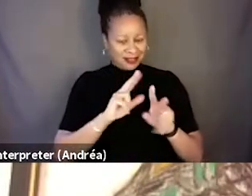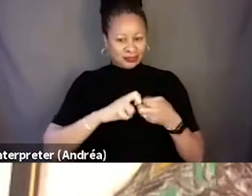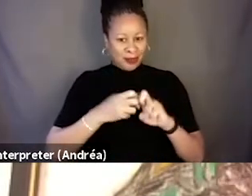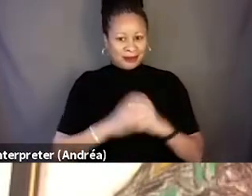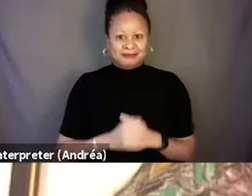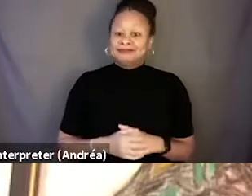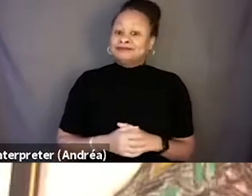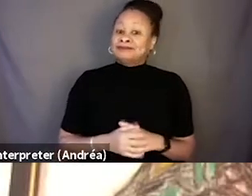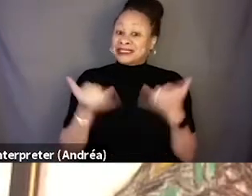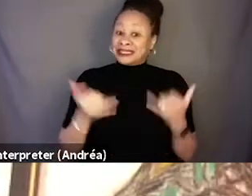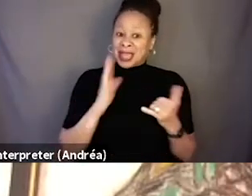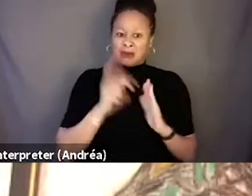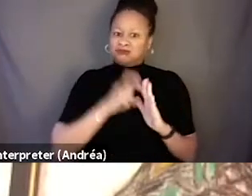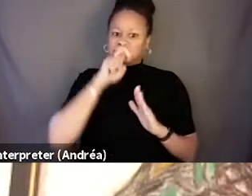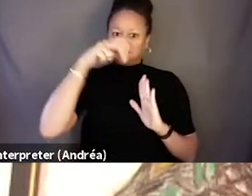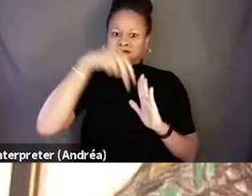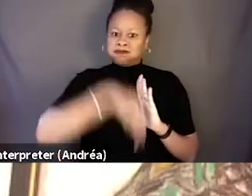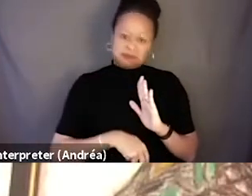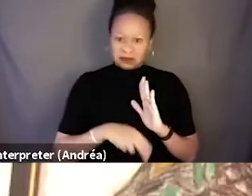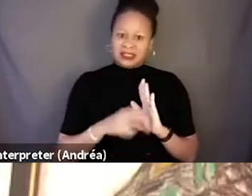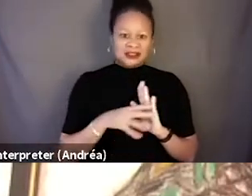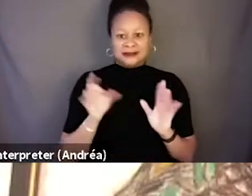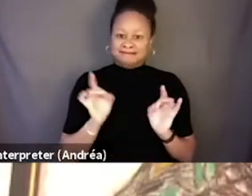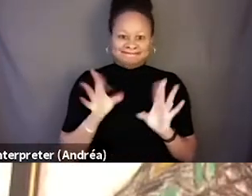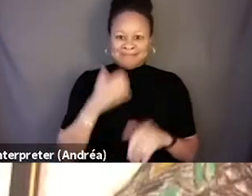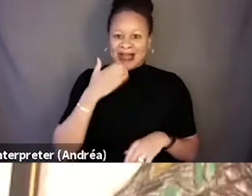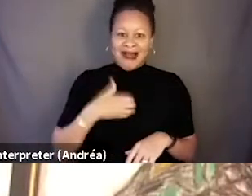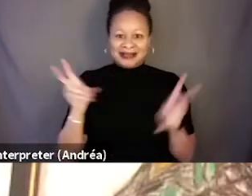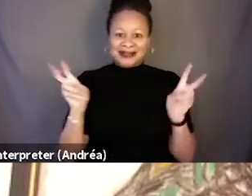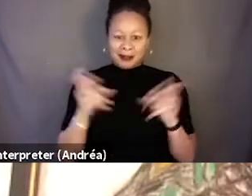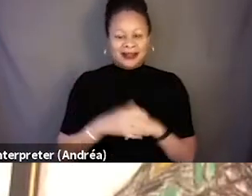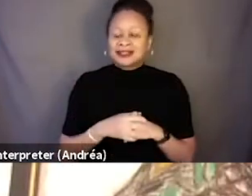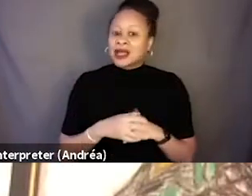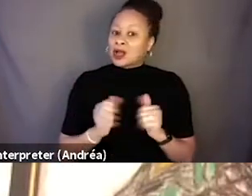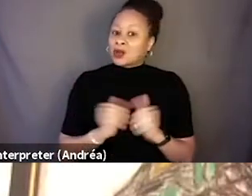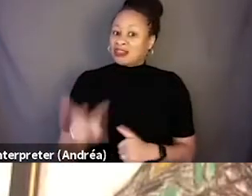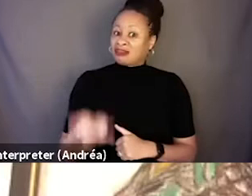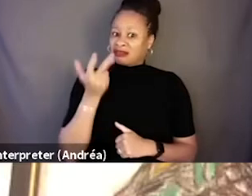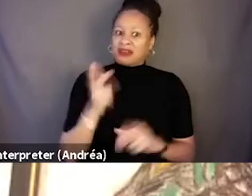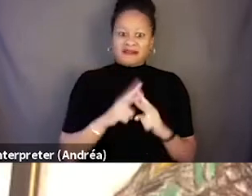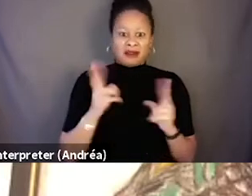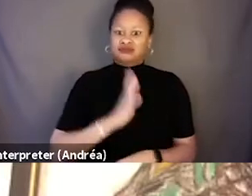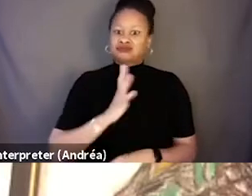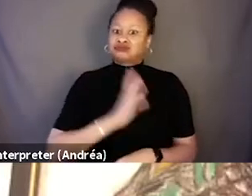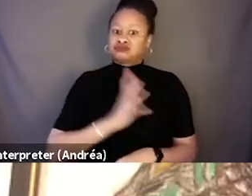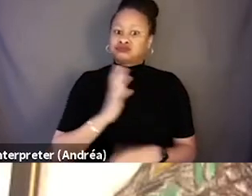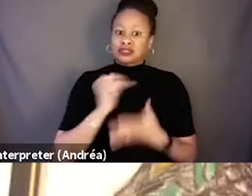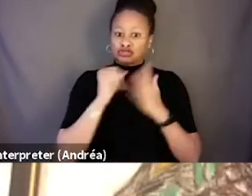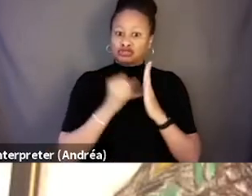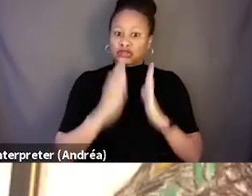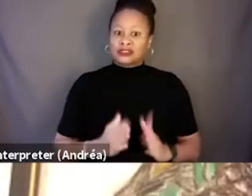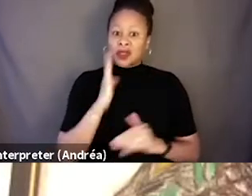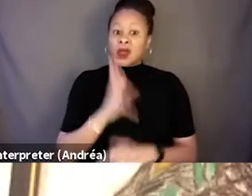we're going to delve into this thorny topic with three highly esteemed journalists. First, let's talk